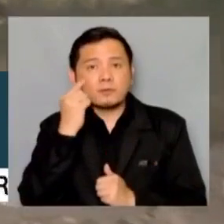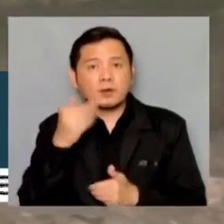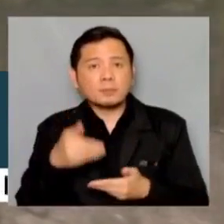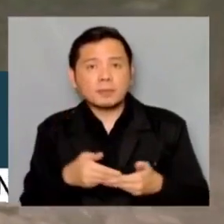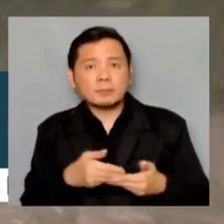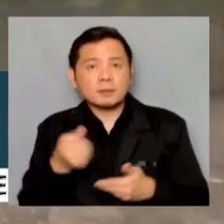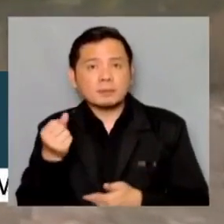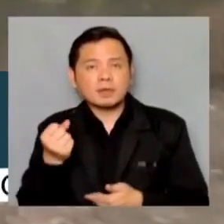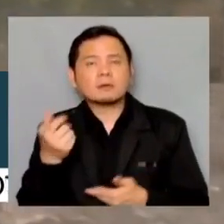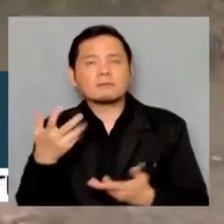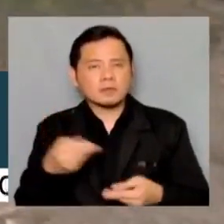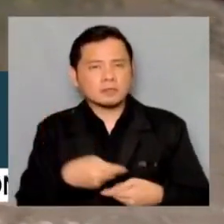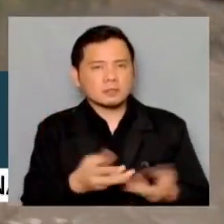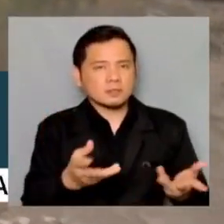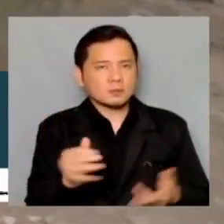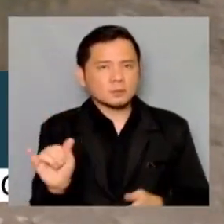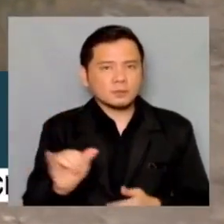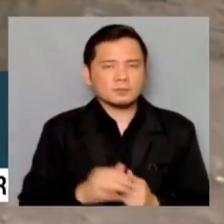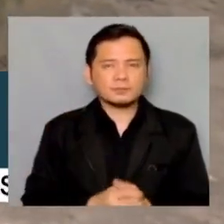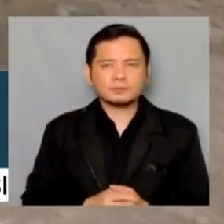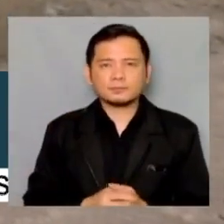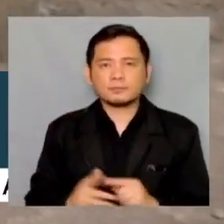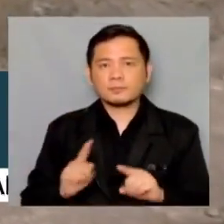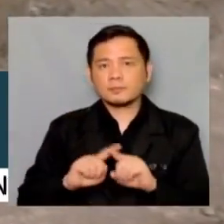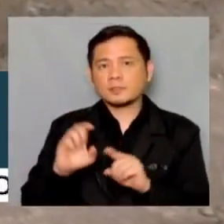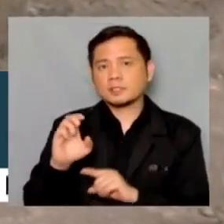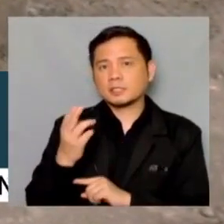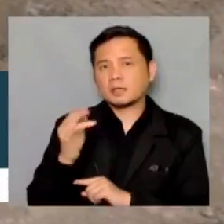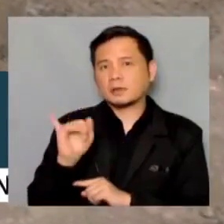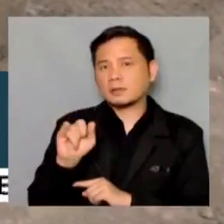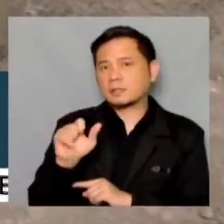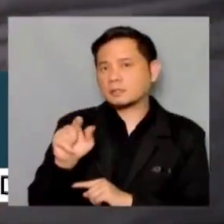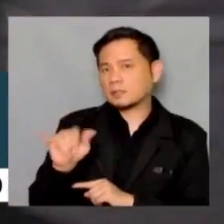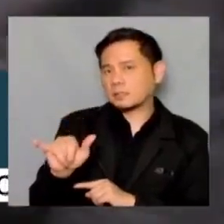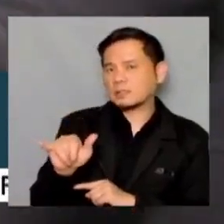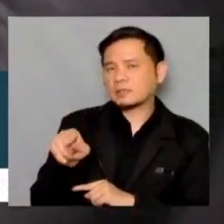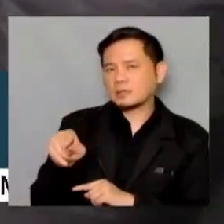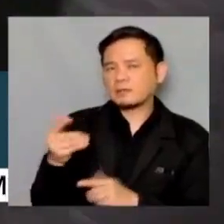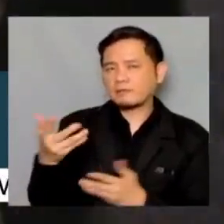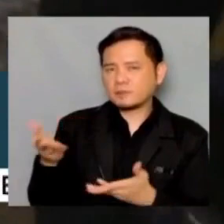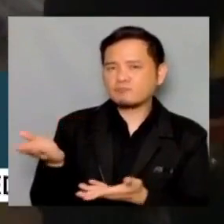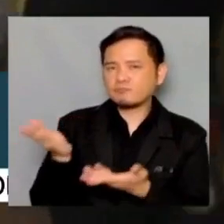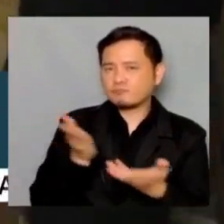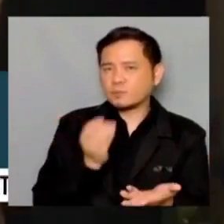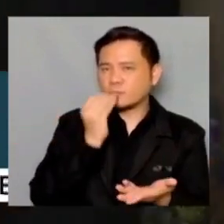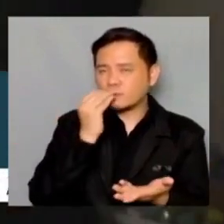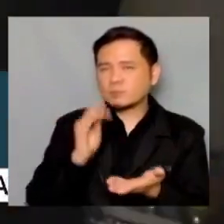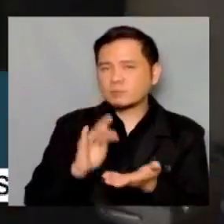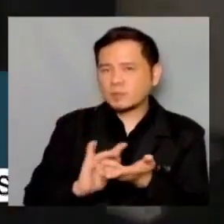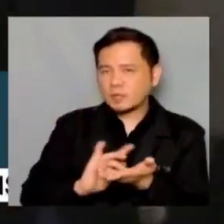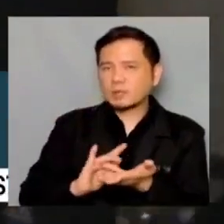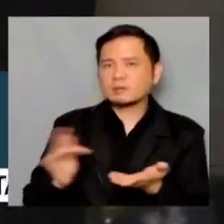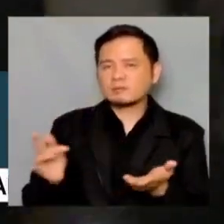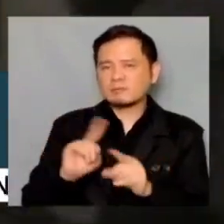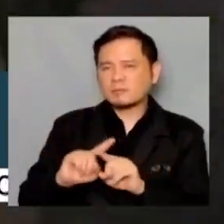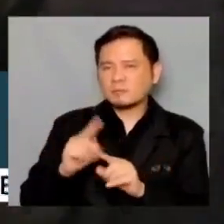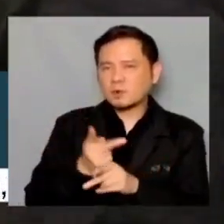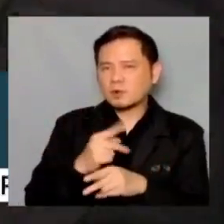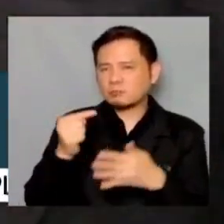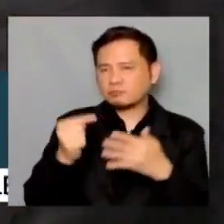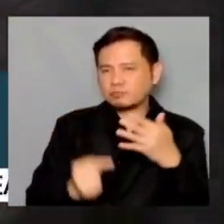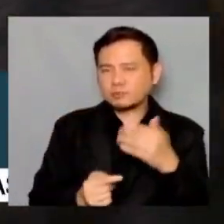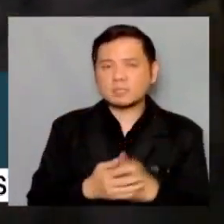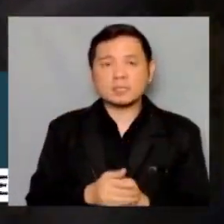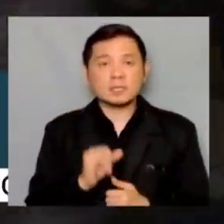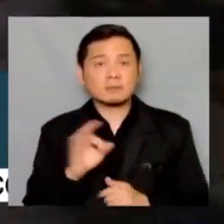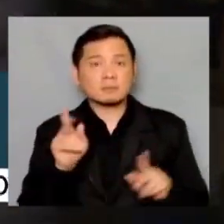and self-funded charities have delivered food, medicine and personal hygiene products to residents who are unable to get humanitarian